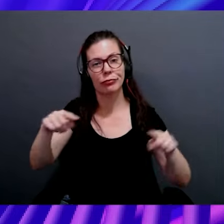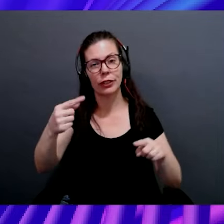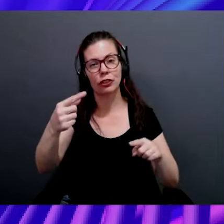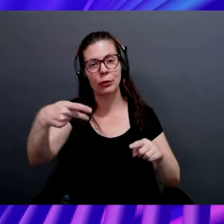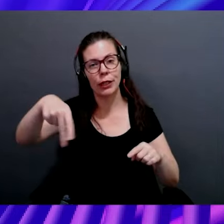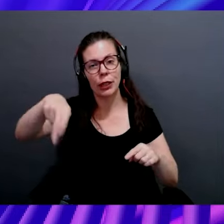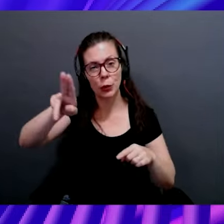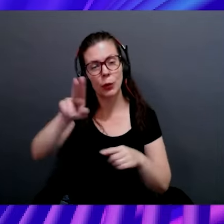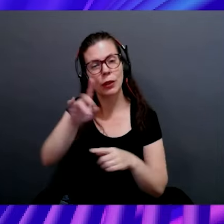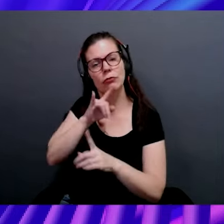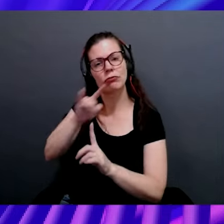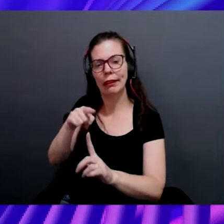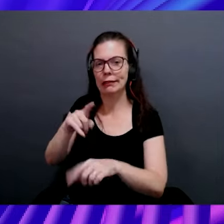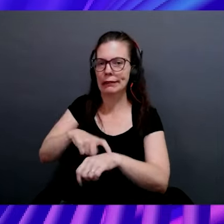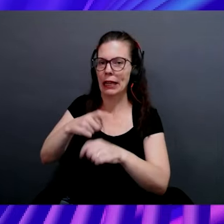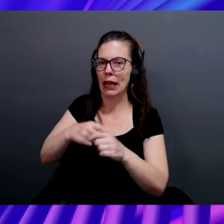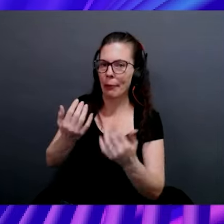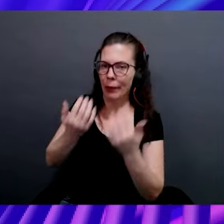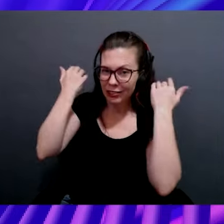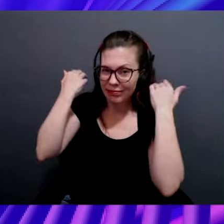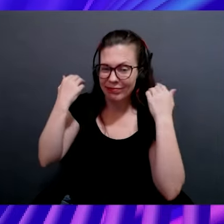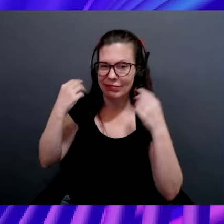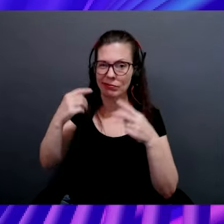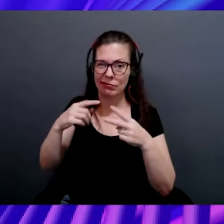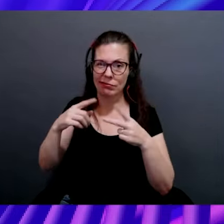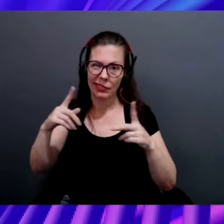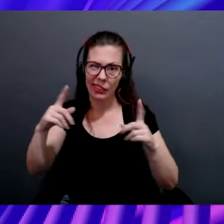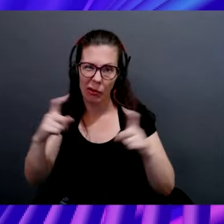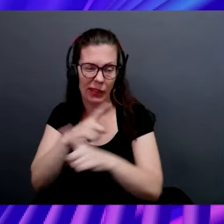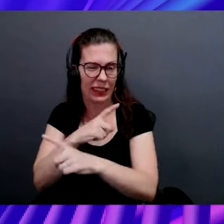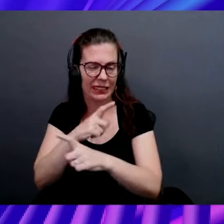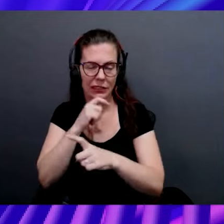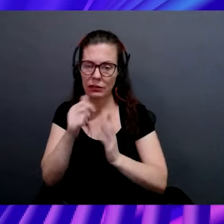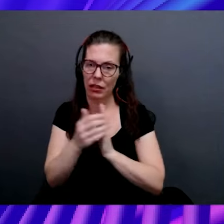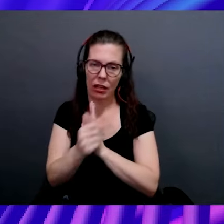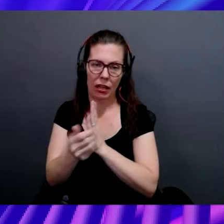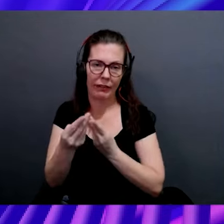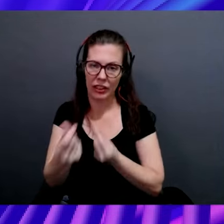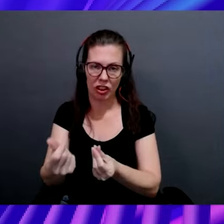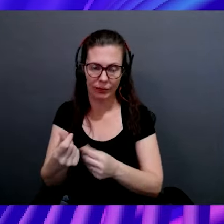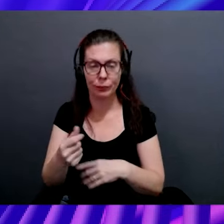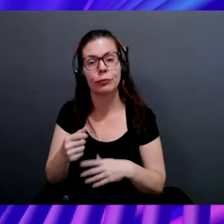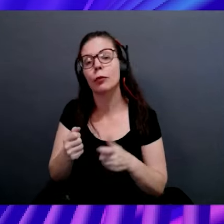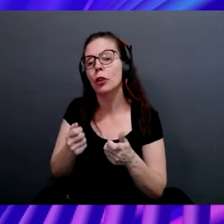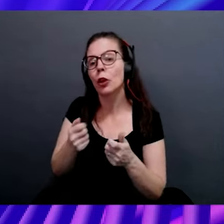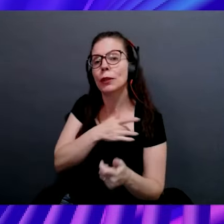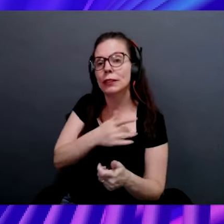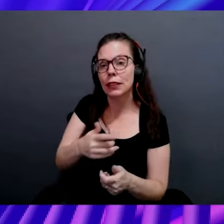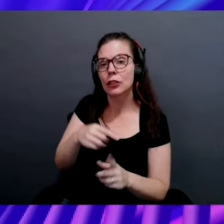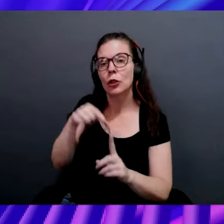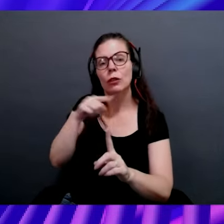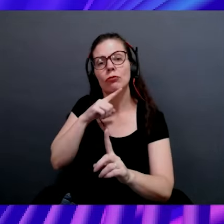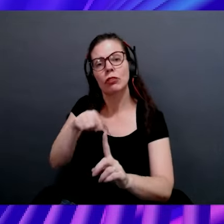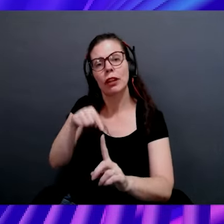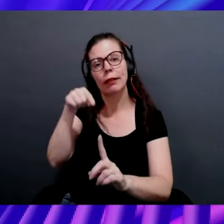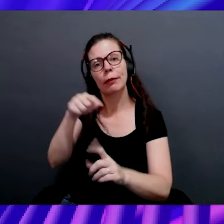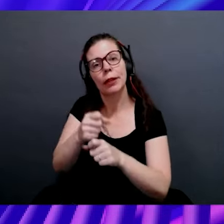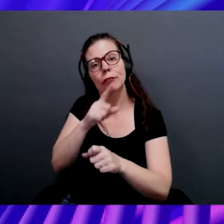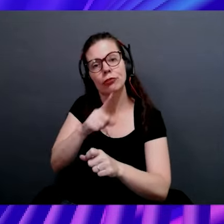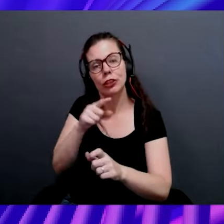time consuming, it's complex, and it's very inefficient procedures. So yeah, a lot of time goes in really ensuring that the